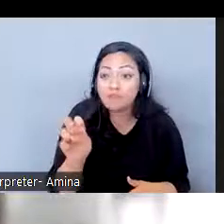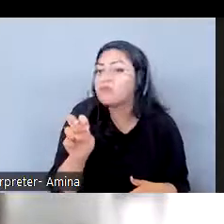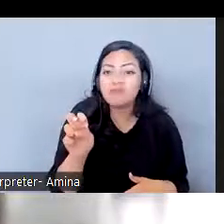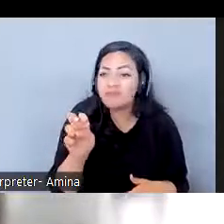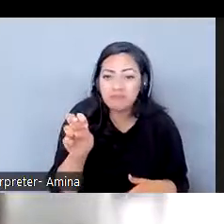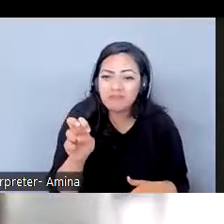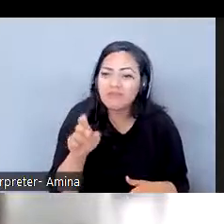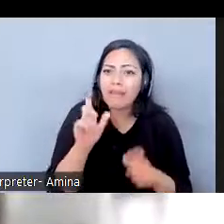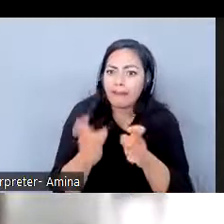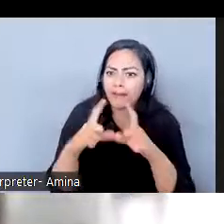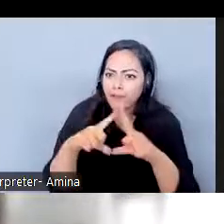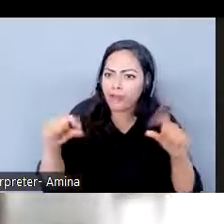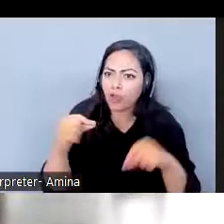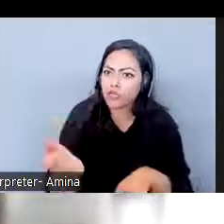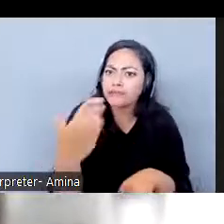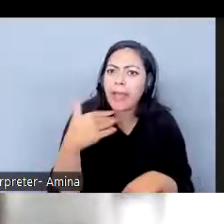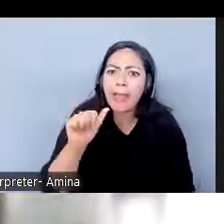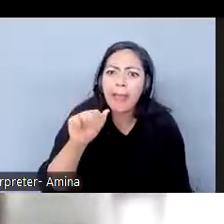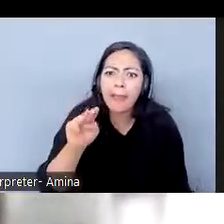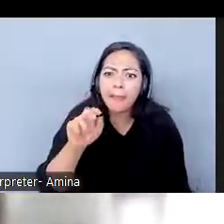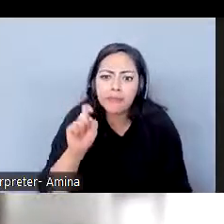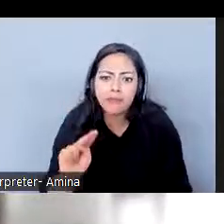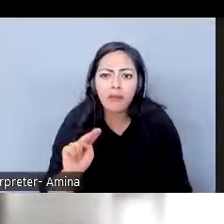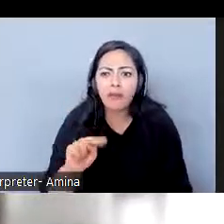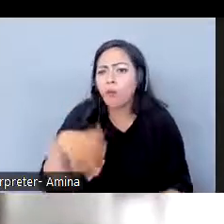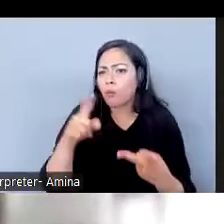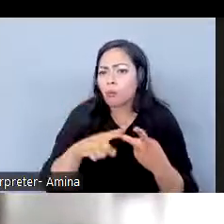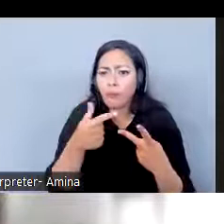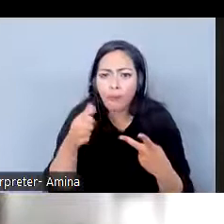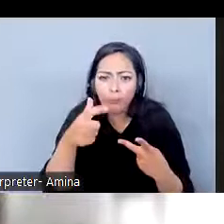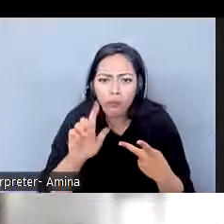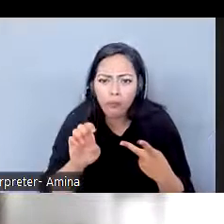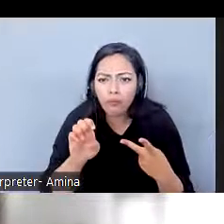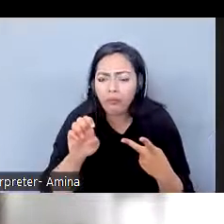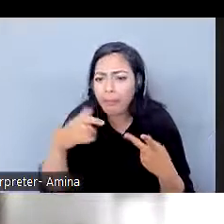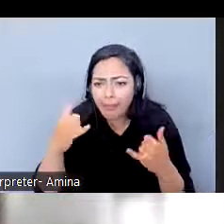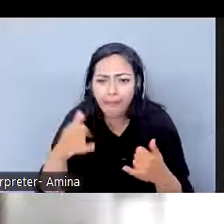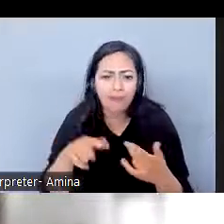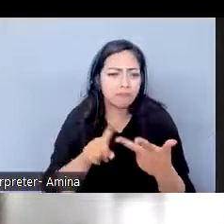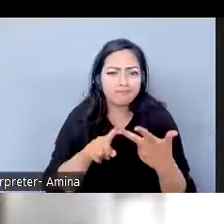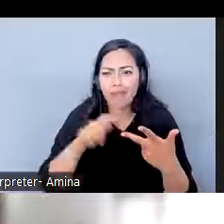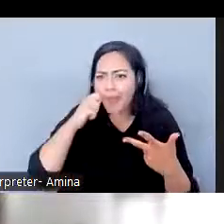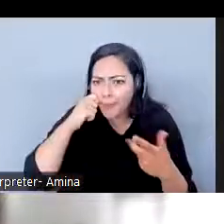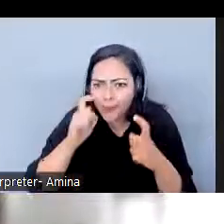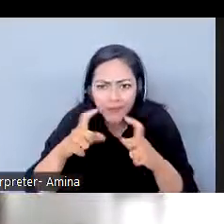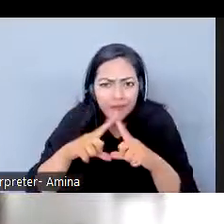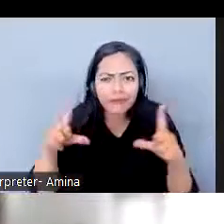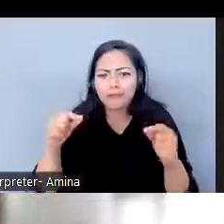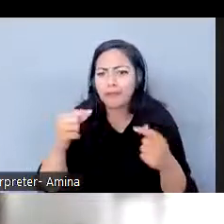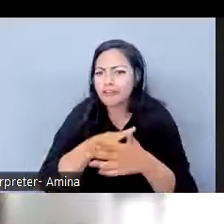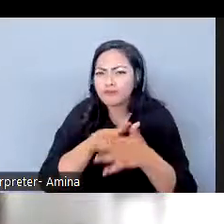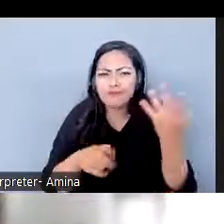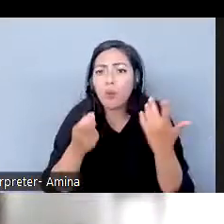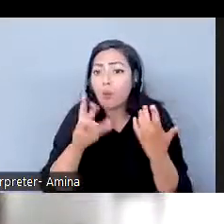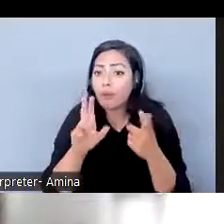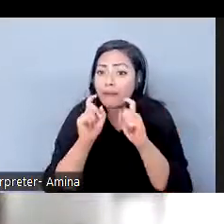So you're sending them Amazon gift cards or Google Play or Apple or whatever the case may be, gift cards to a foreign country